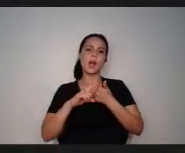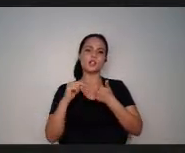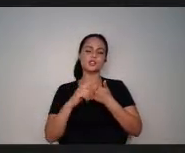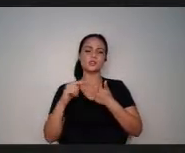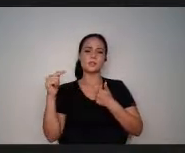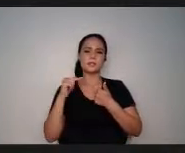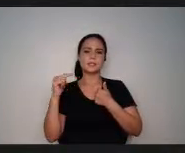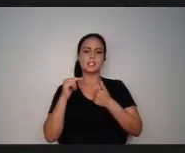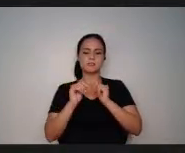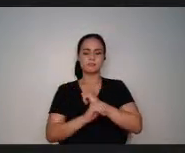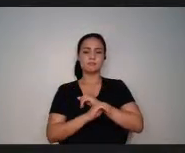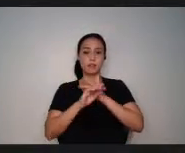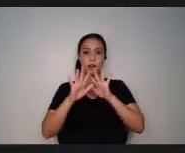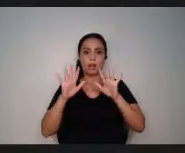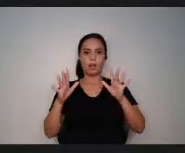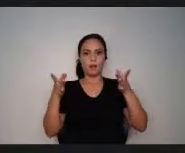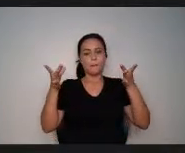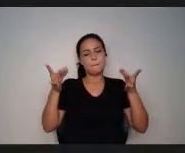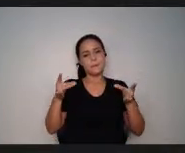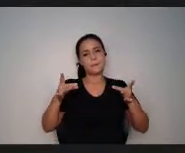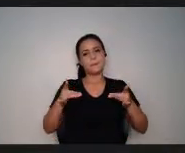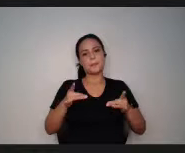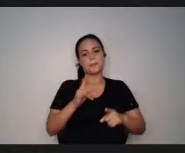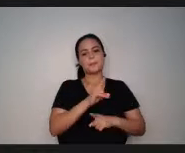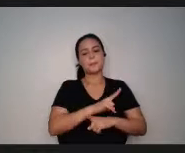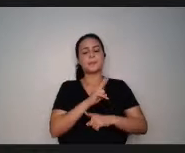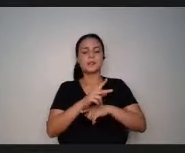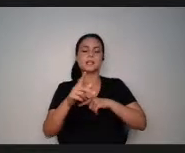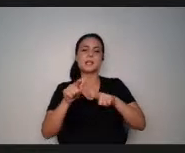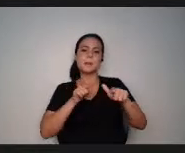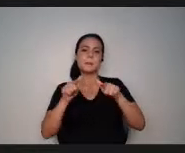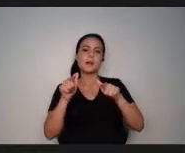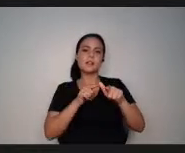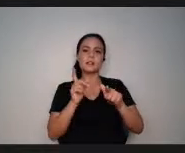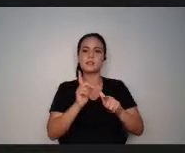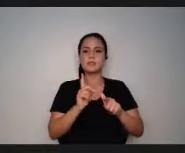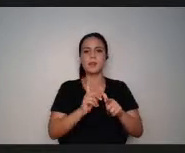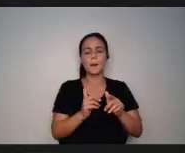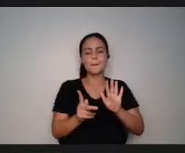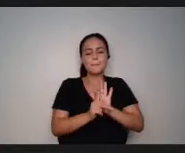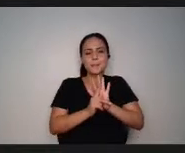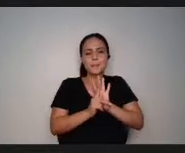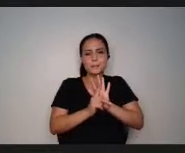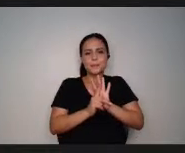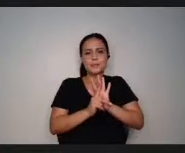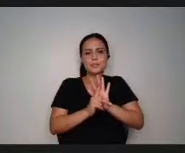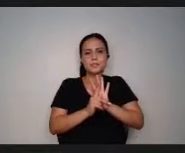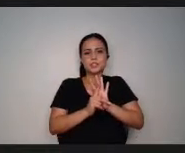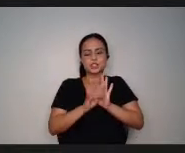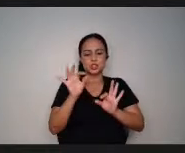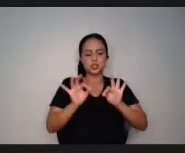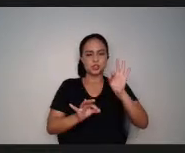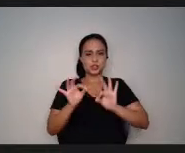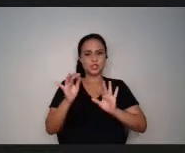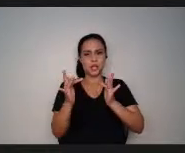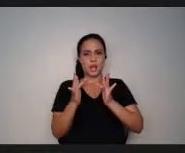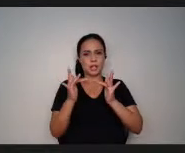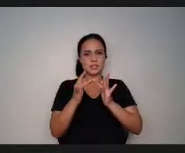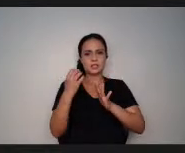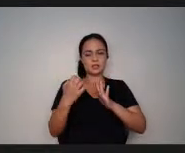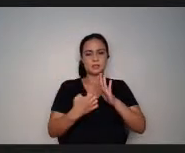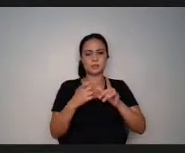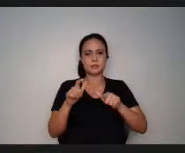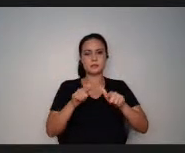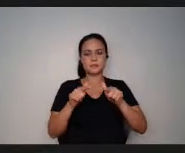constitution, Article 7th, which makes it clear that the labor protection is not exclusive of the